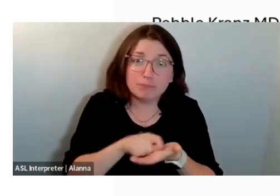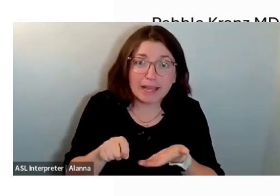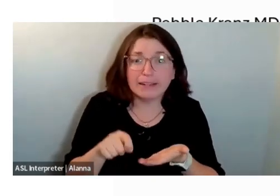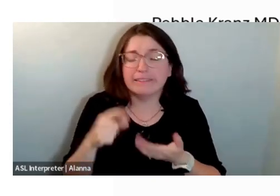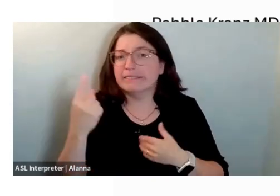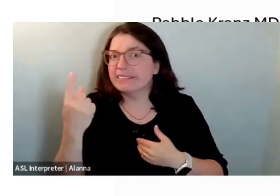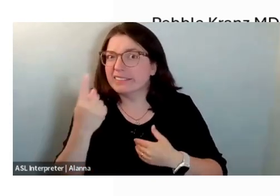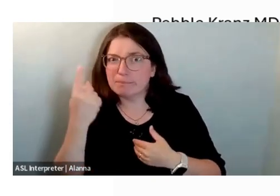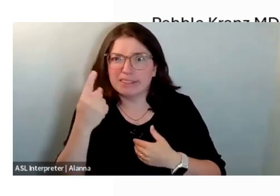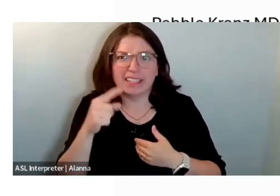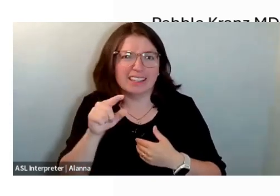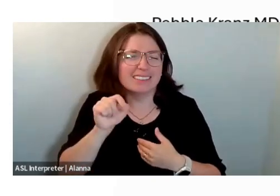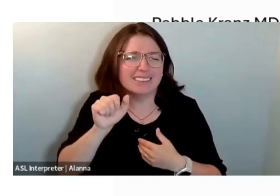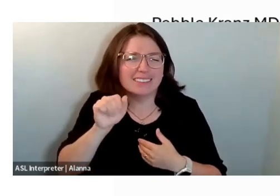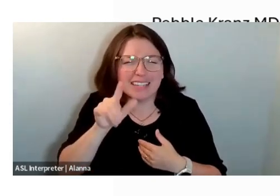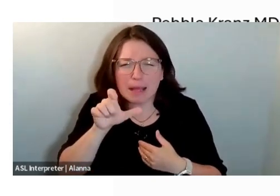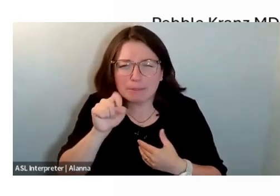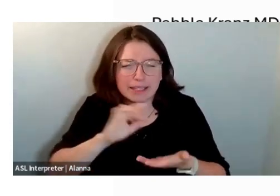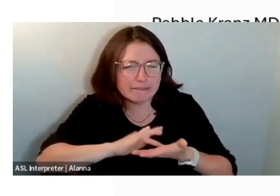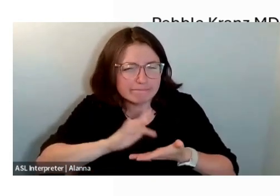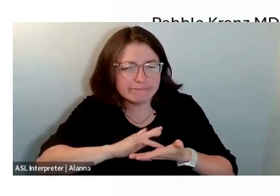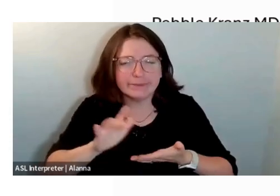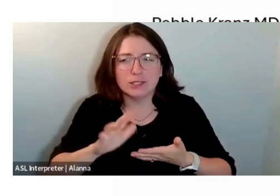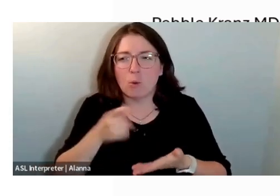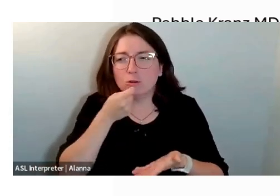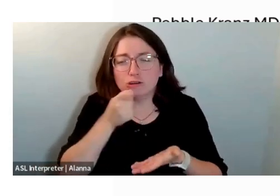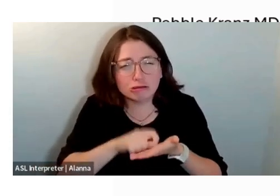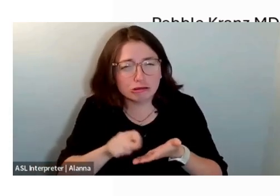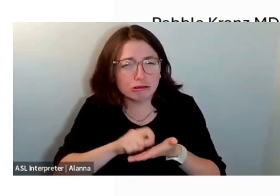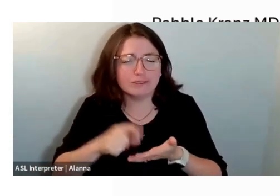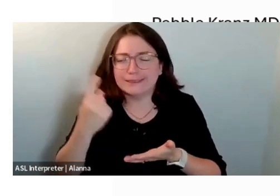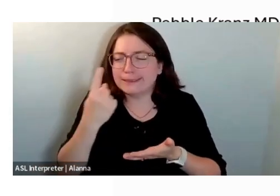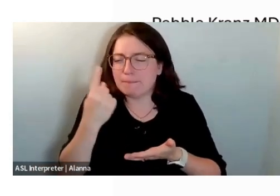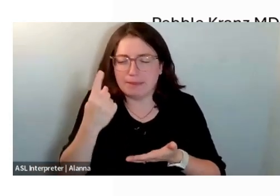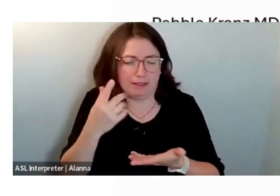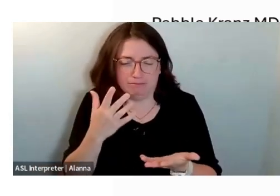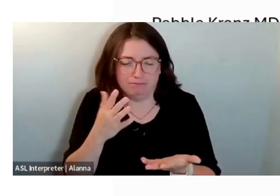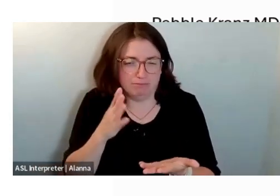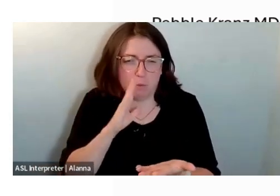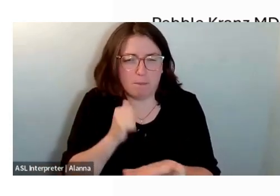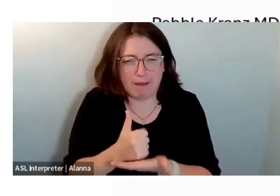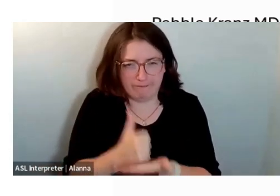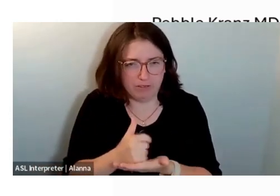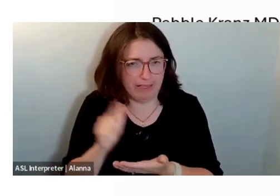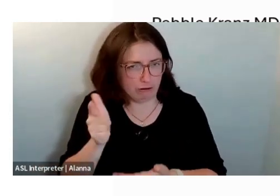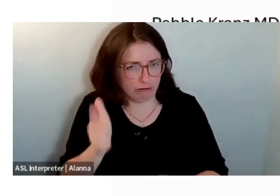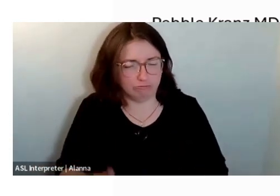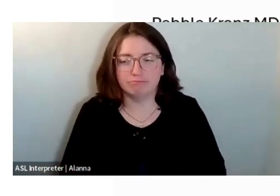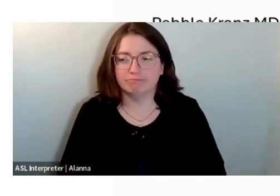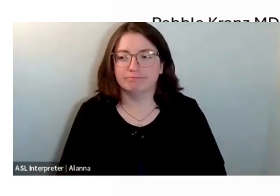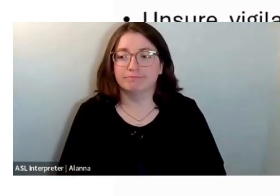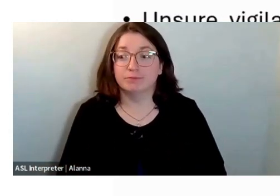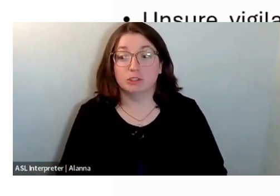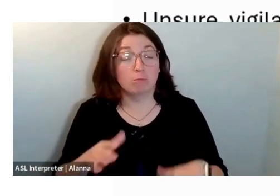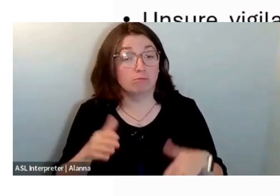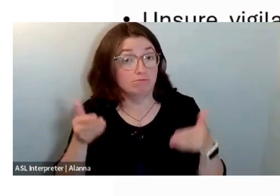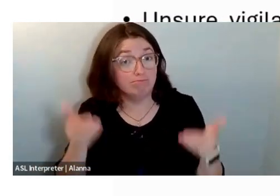tablet, a journal, that's going to be helpful. So let's get started.